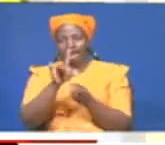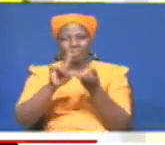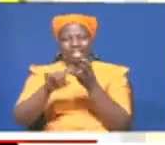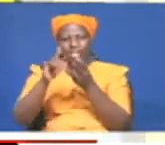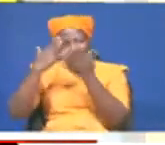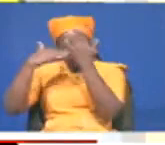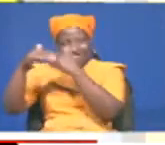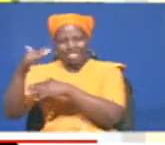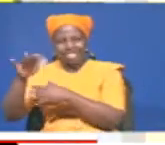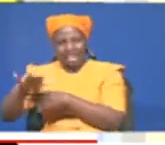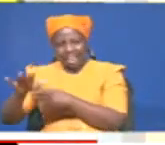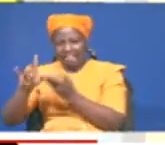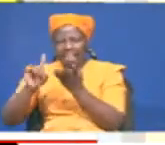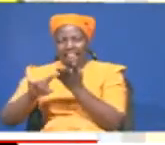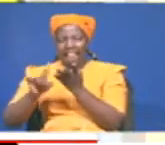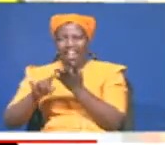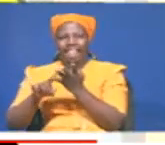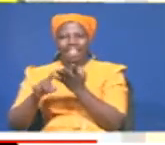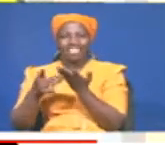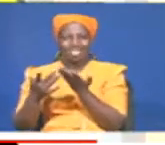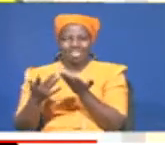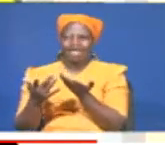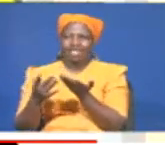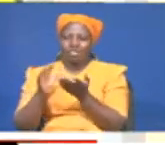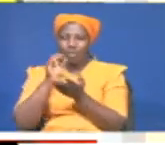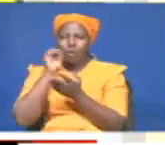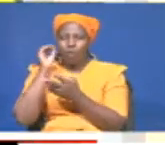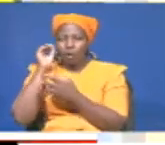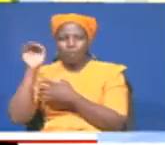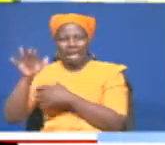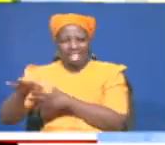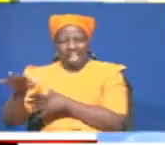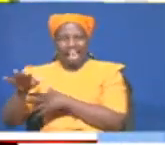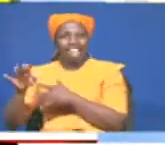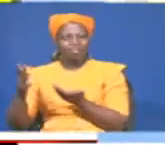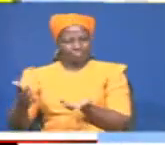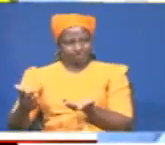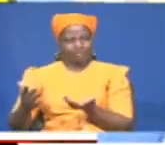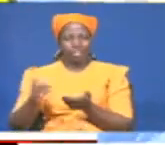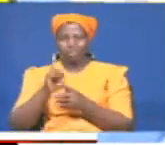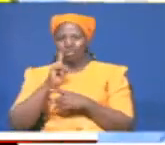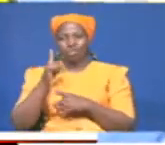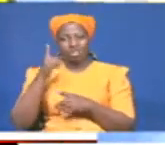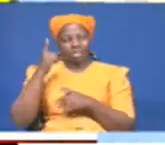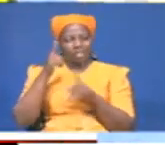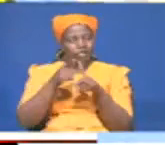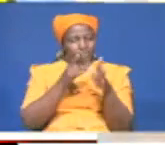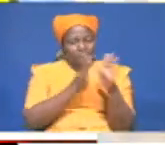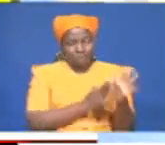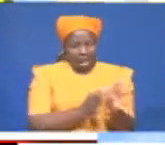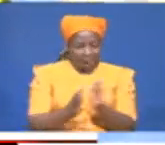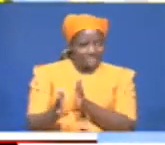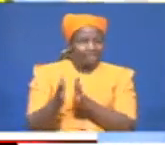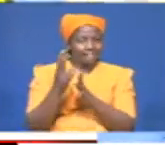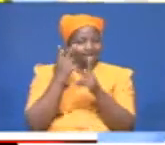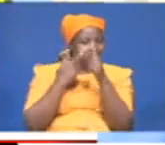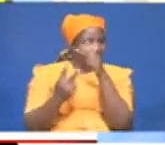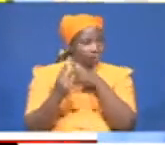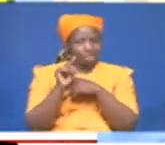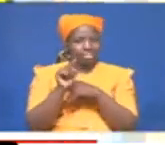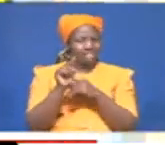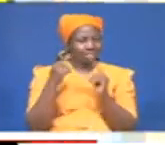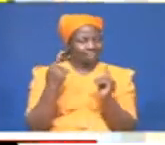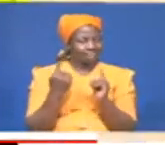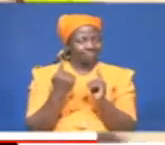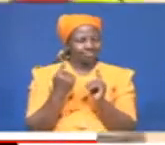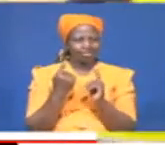zone, we have residential zone. So from a planning point of view, that differentiates it from